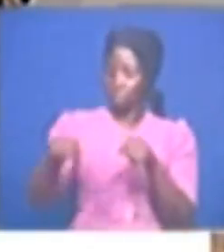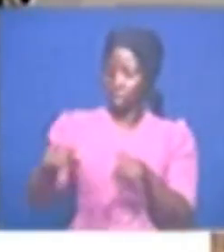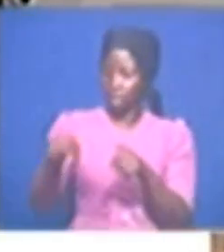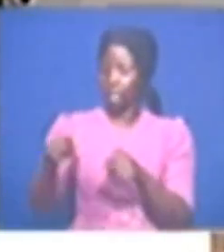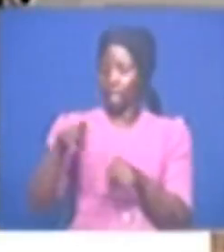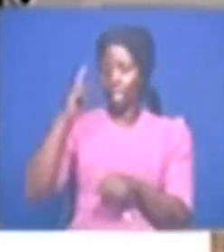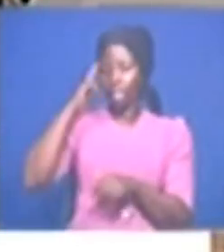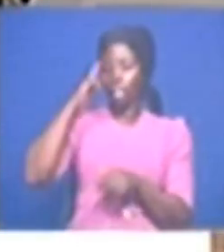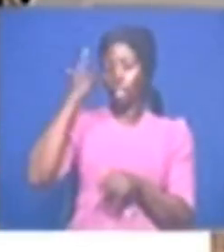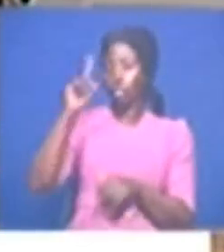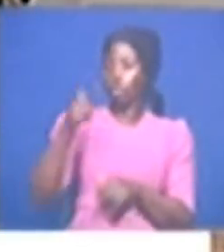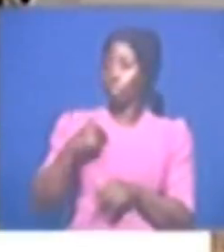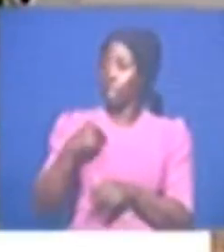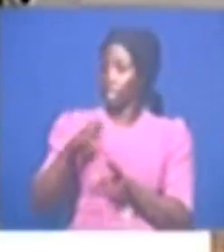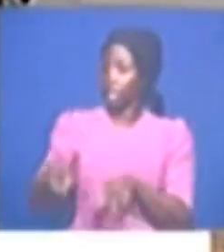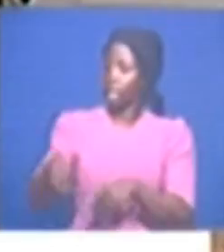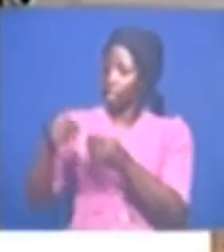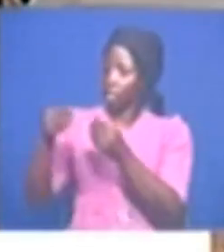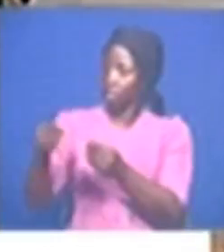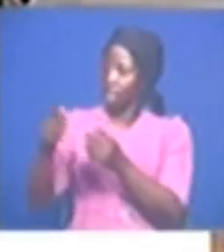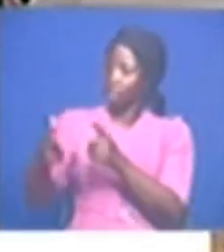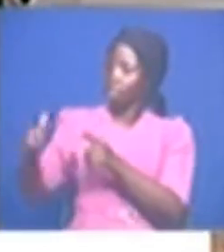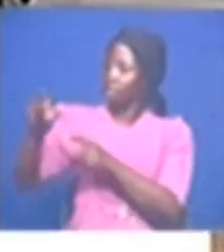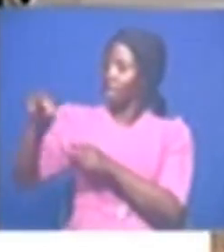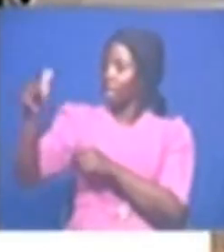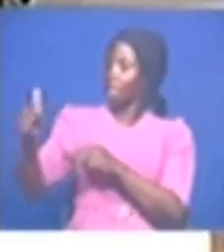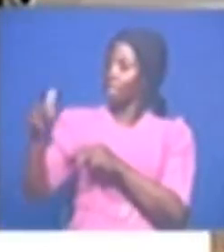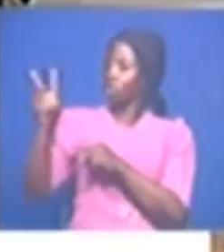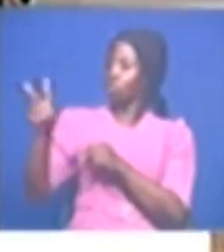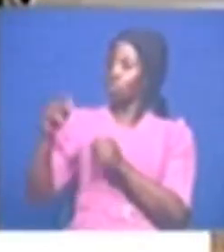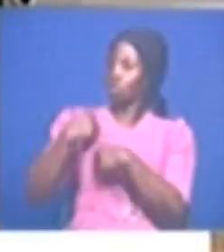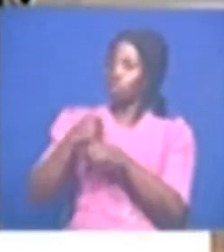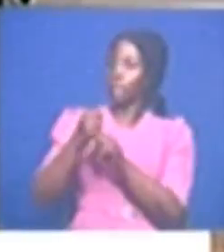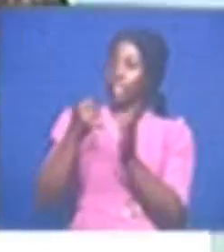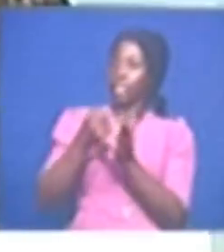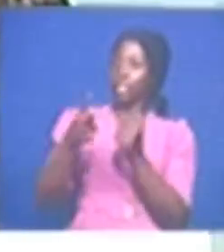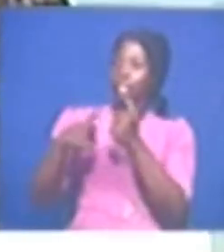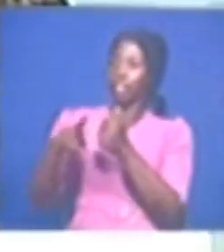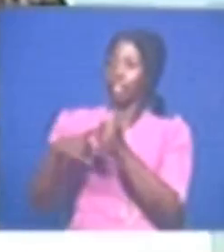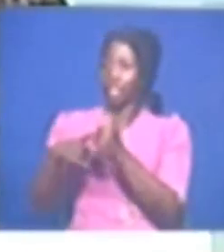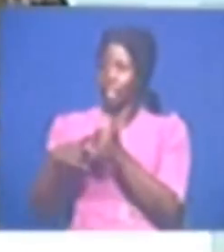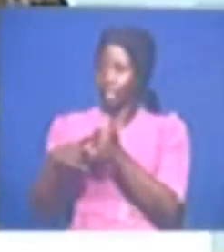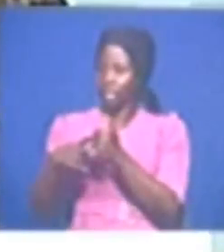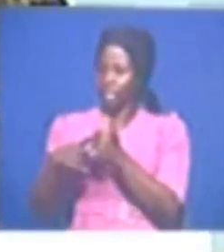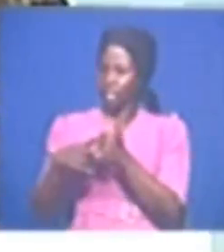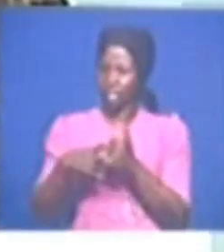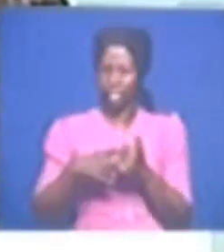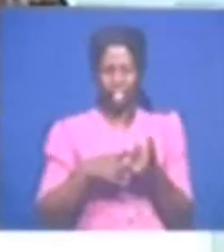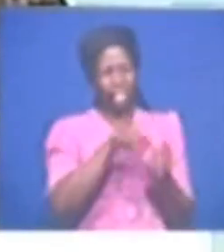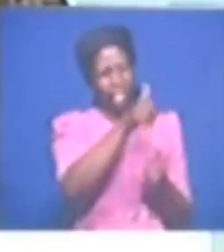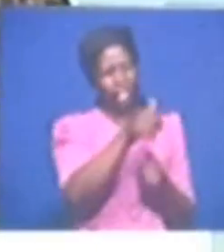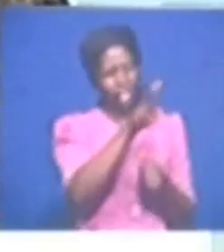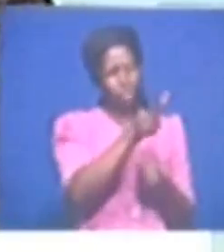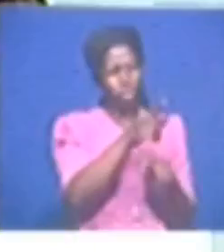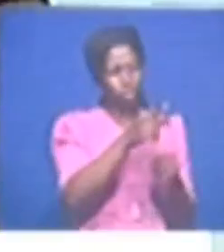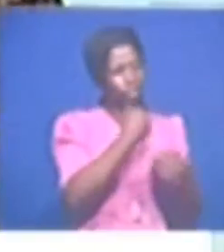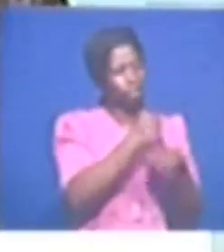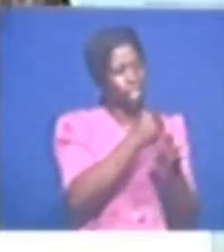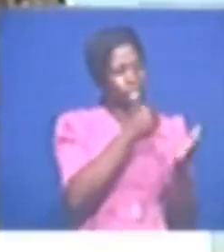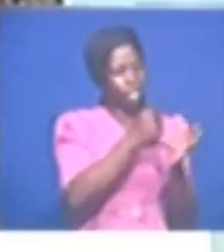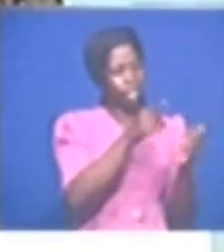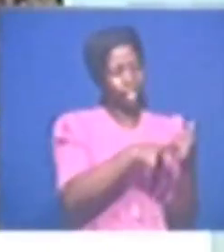I can give it, I'll add another 2 to make it 7. The reason why I'm saying this another 2 would make it 6. Would make it 6, yes, to make